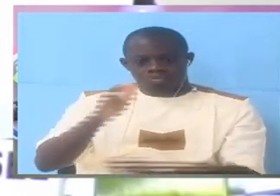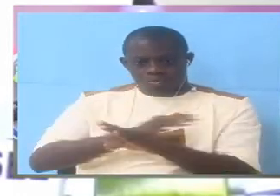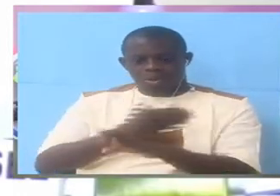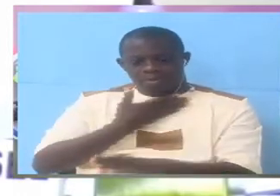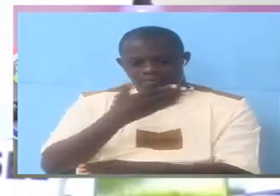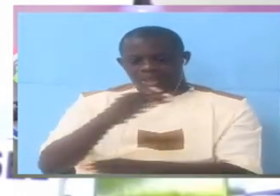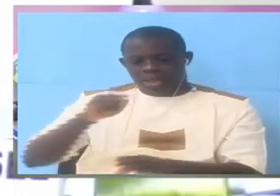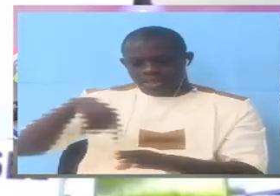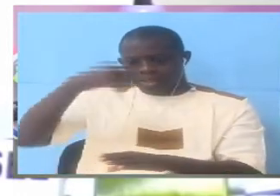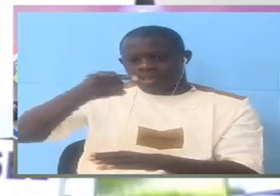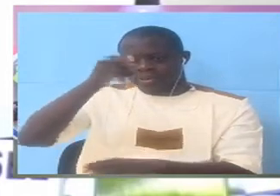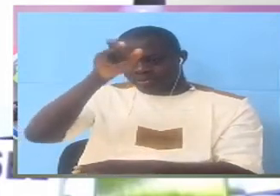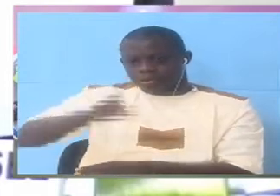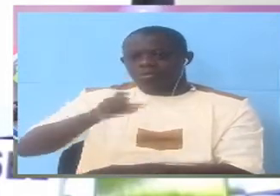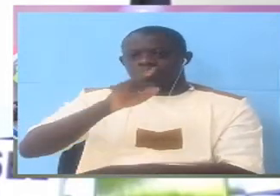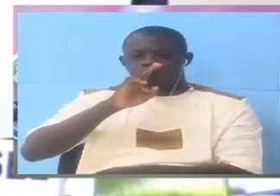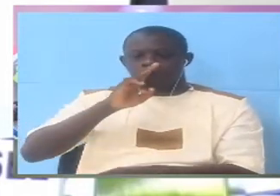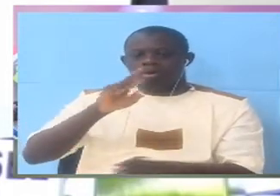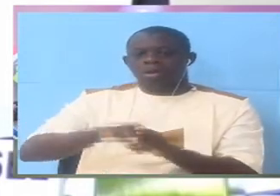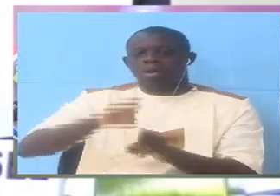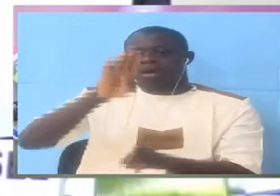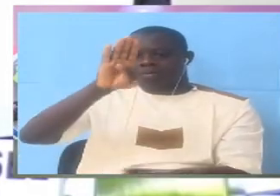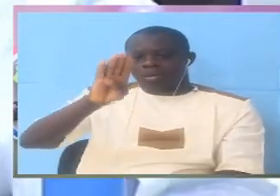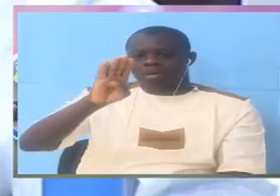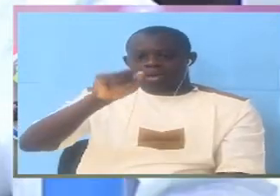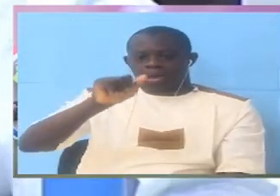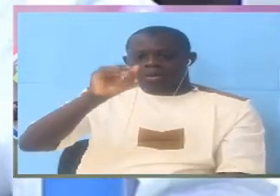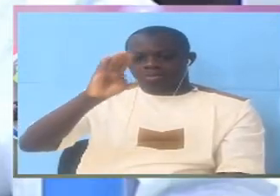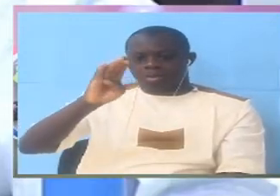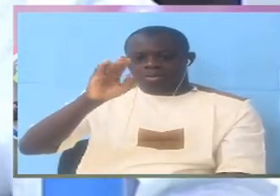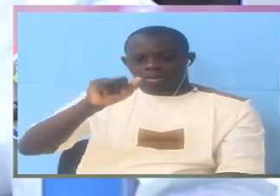Next person, Baba Saho.